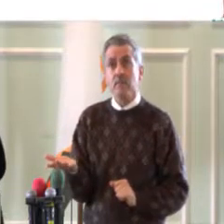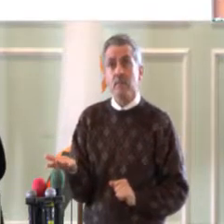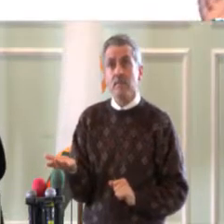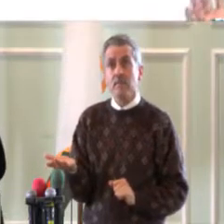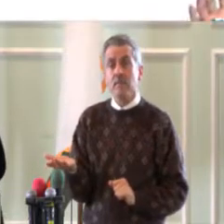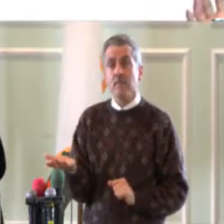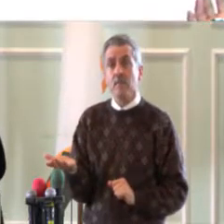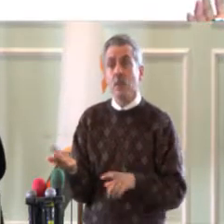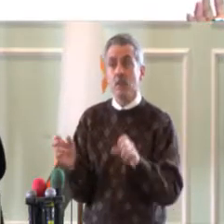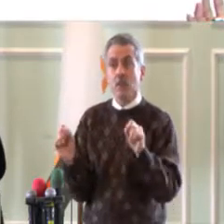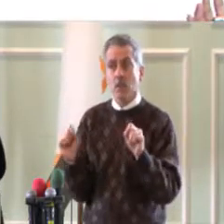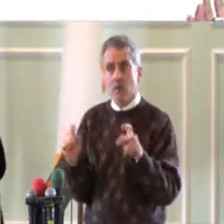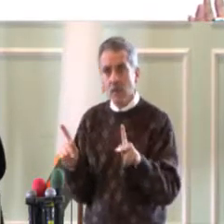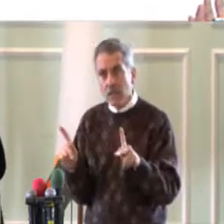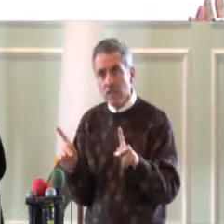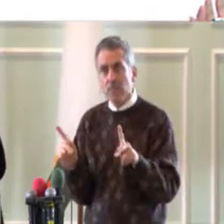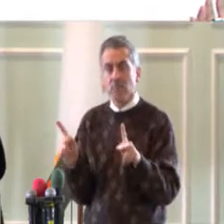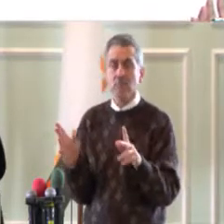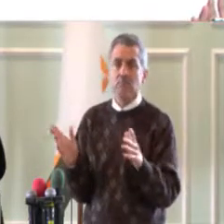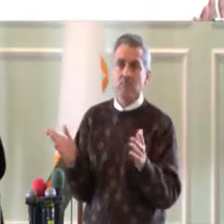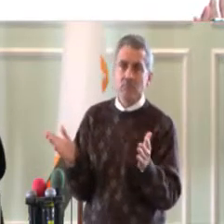Or is it okay?